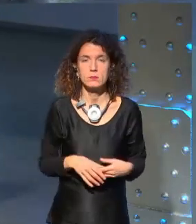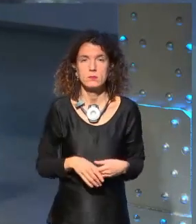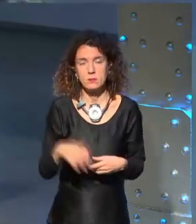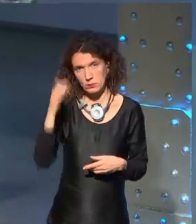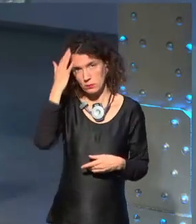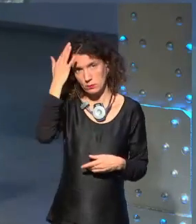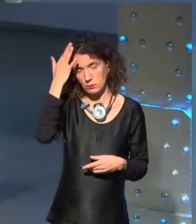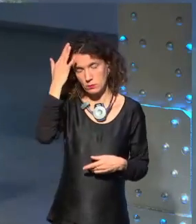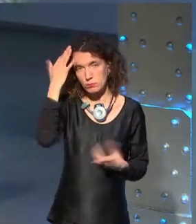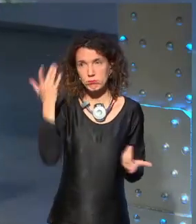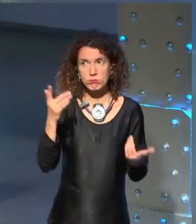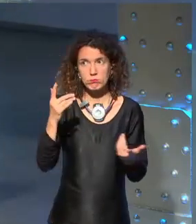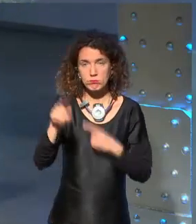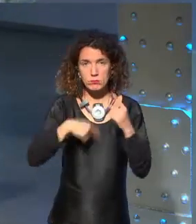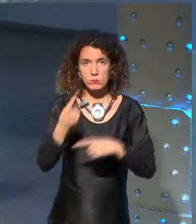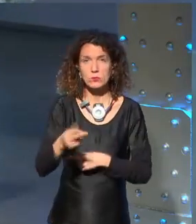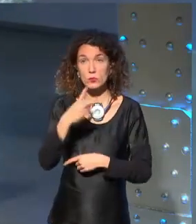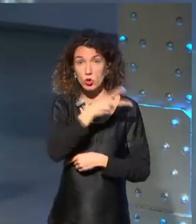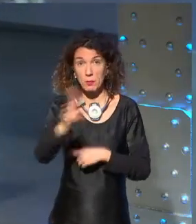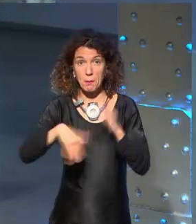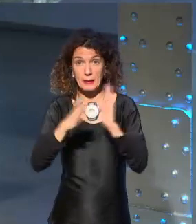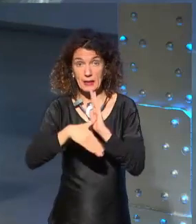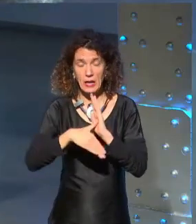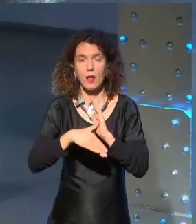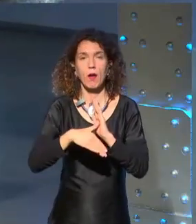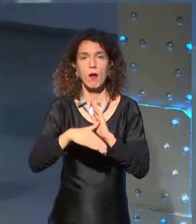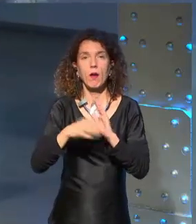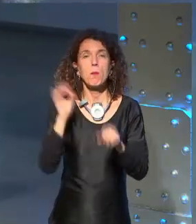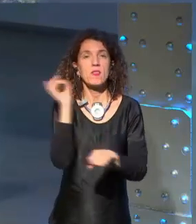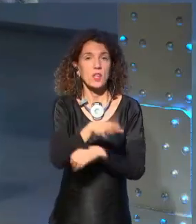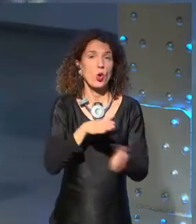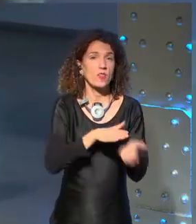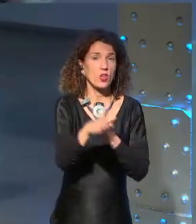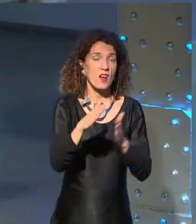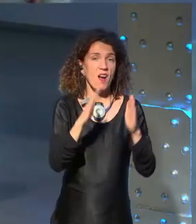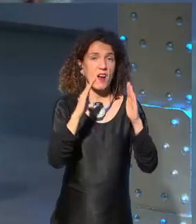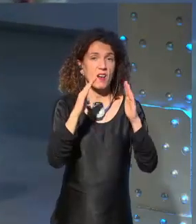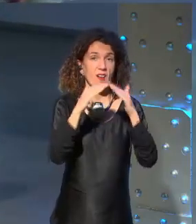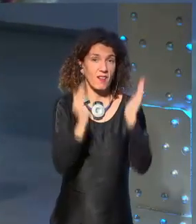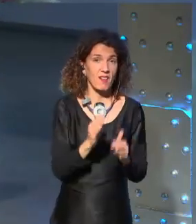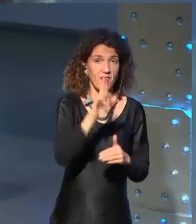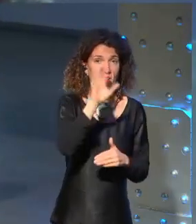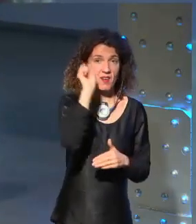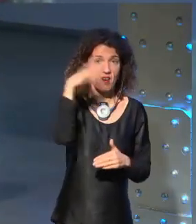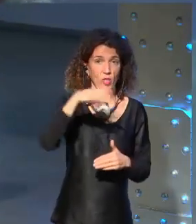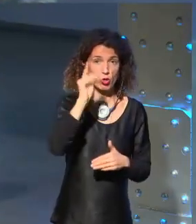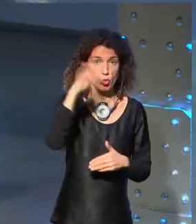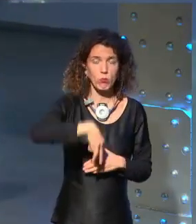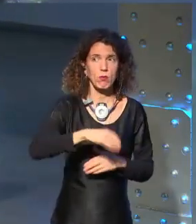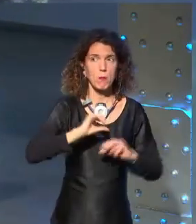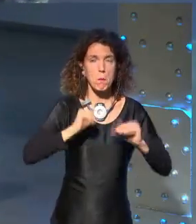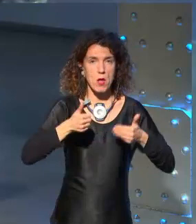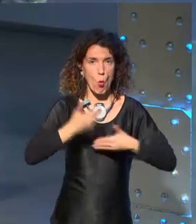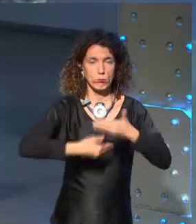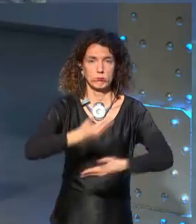2 weeks later, she sold it to Random House. And that's how that started. And then that book got sold all